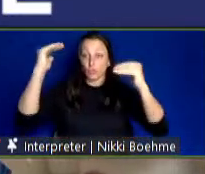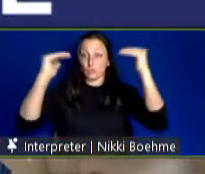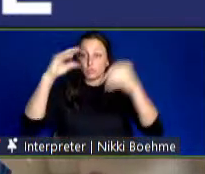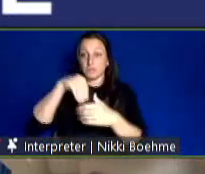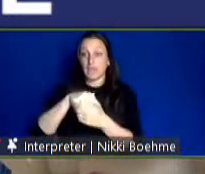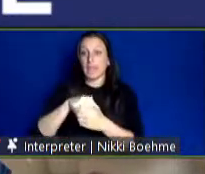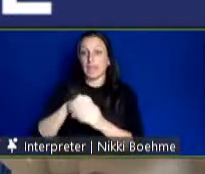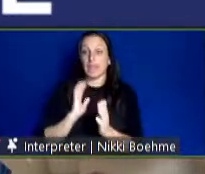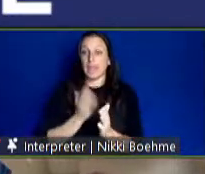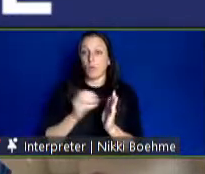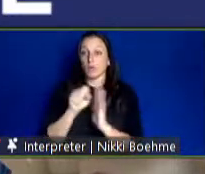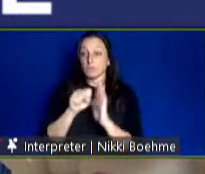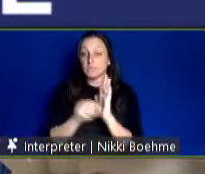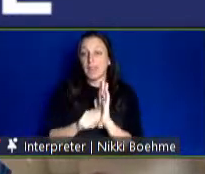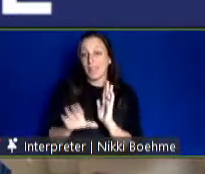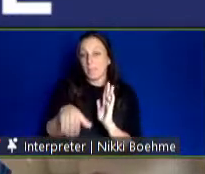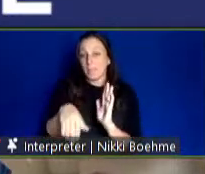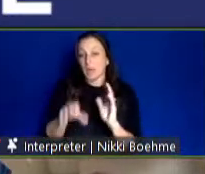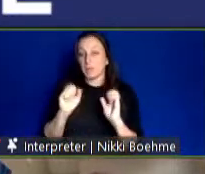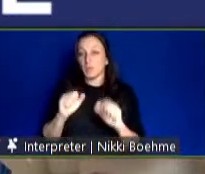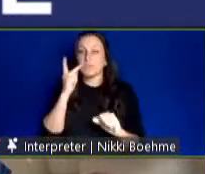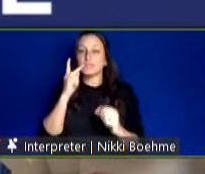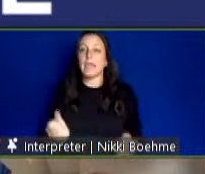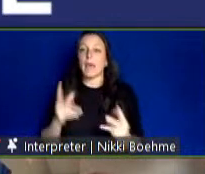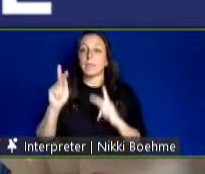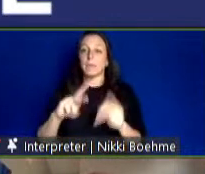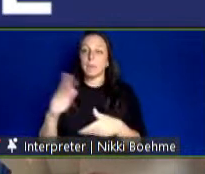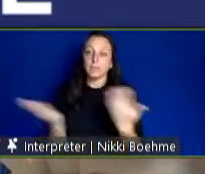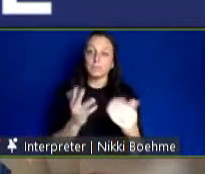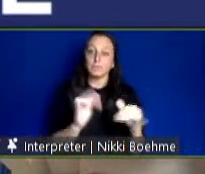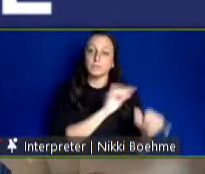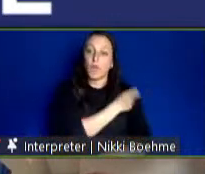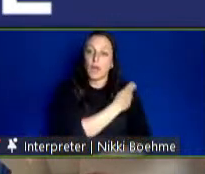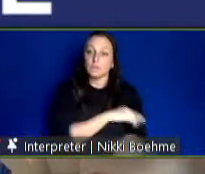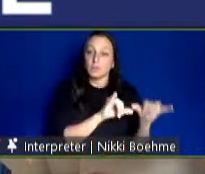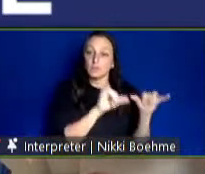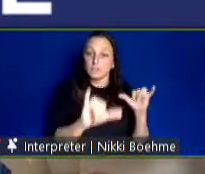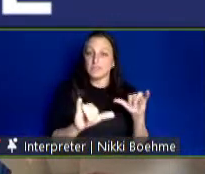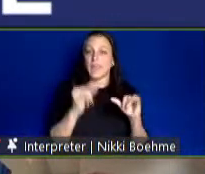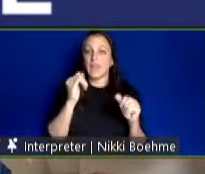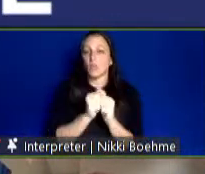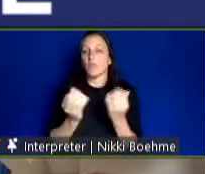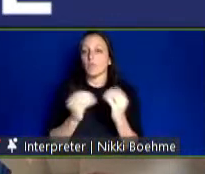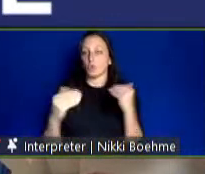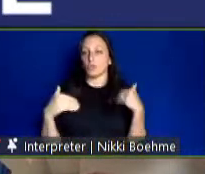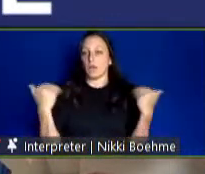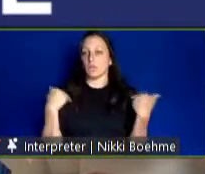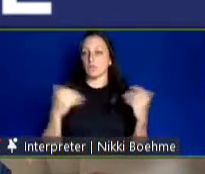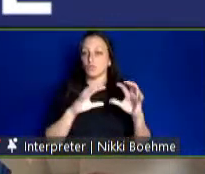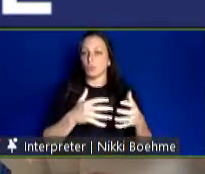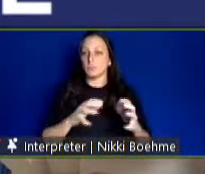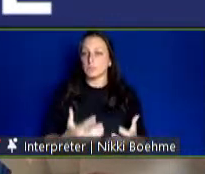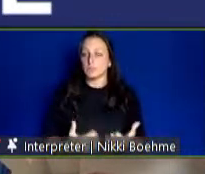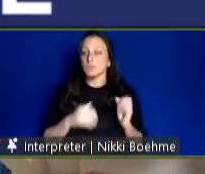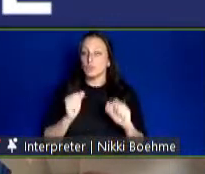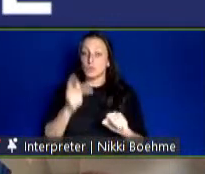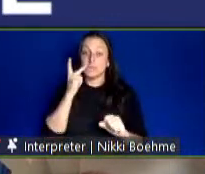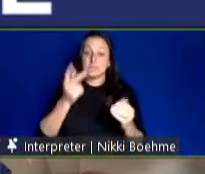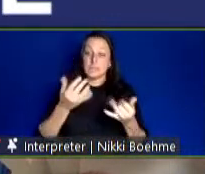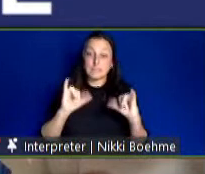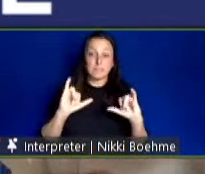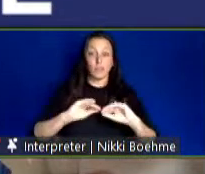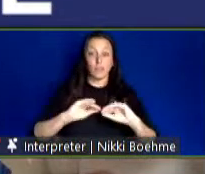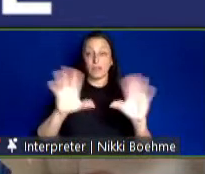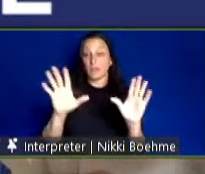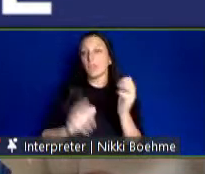then below that, you can see the rate of hospitalizations among younger age groups. And so one of the things that we're clearly continuing to see is that